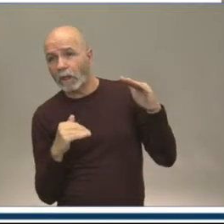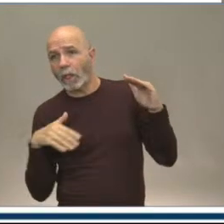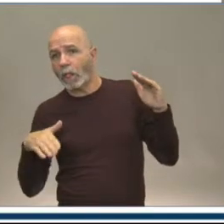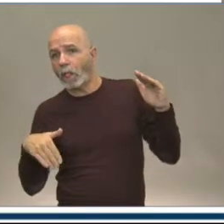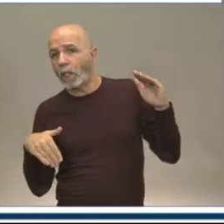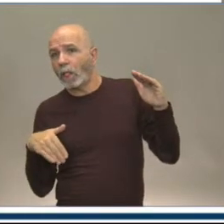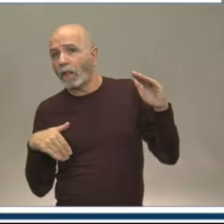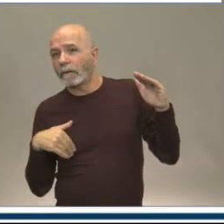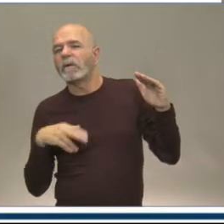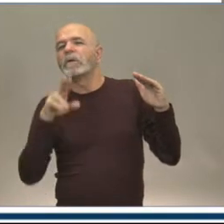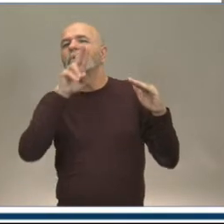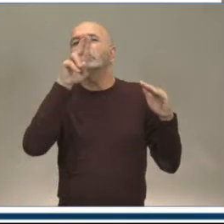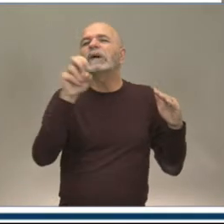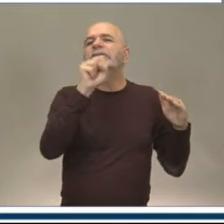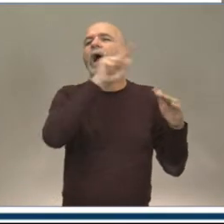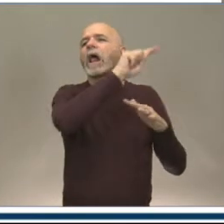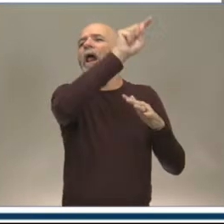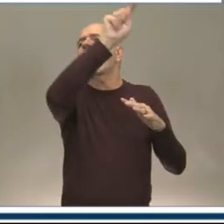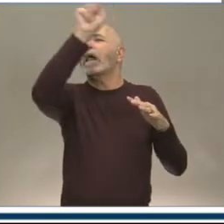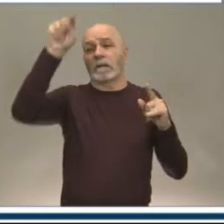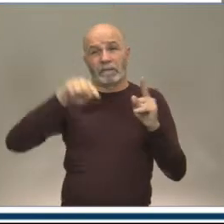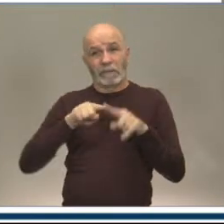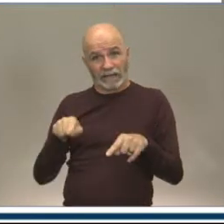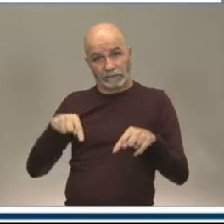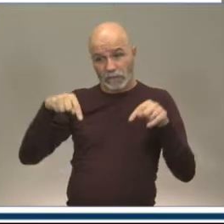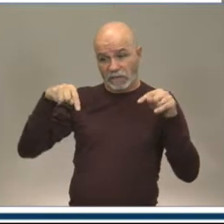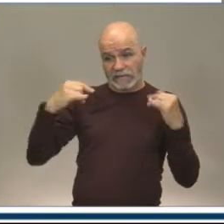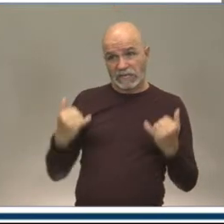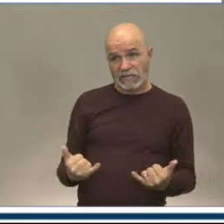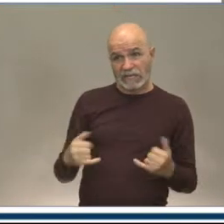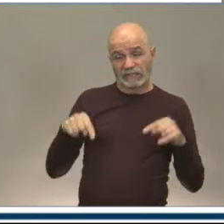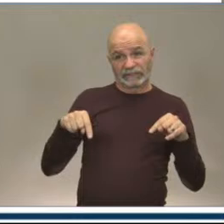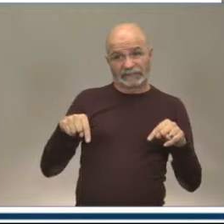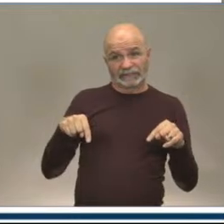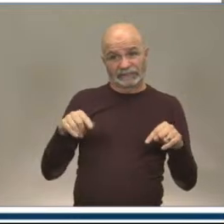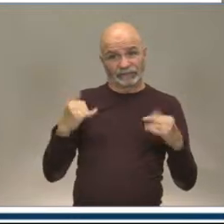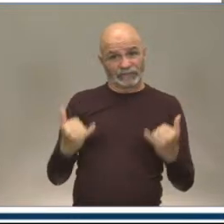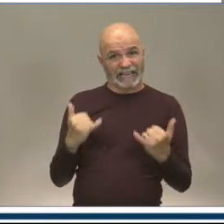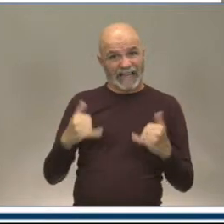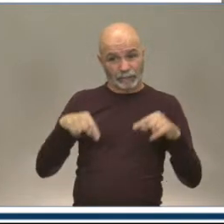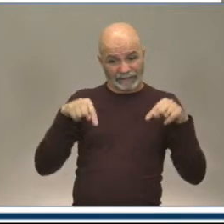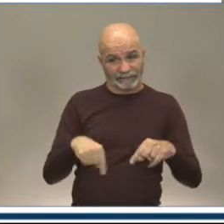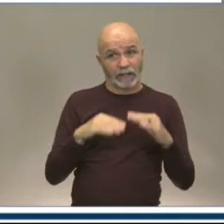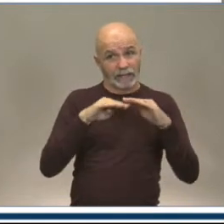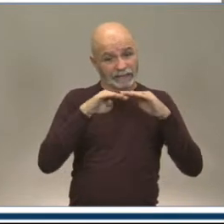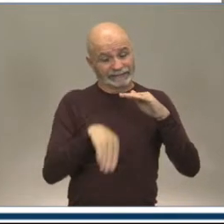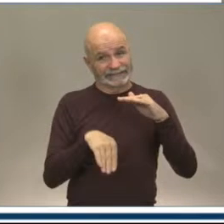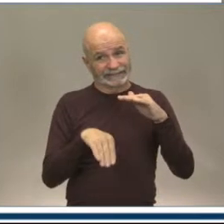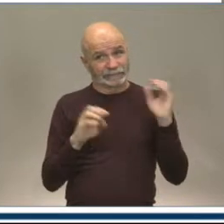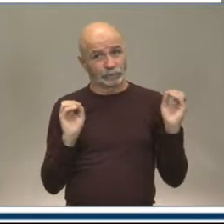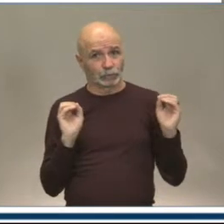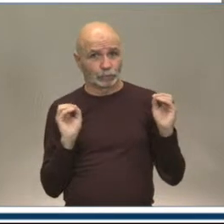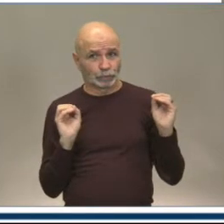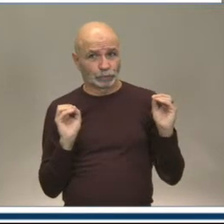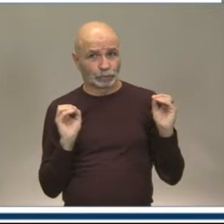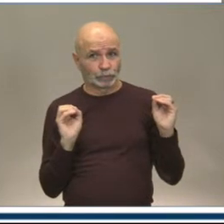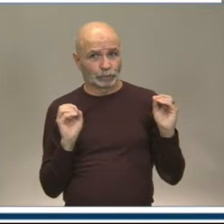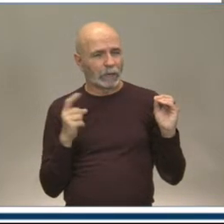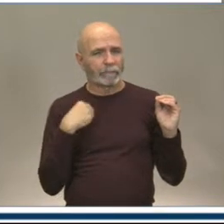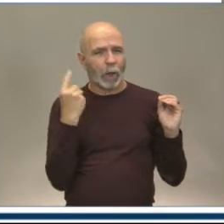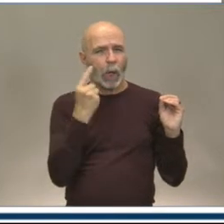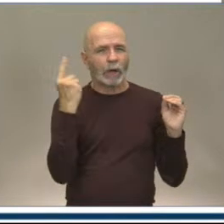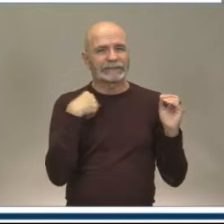and others doing that, there's no evidence that would say that's necessary this time. Our approach has always been to follow